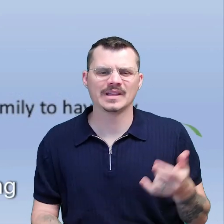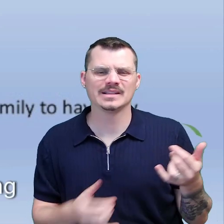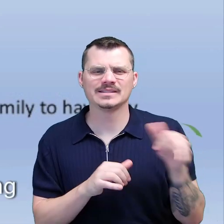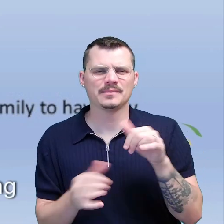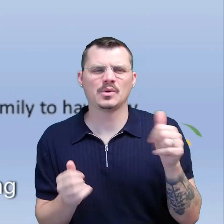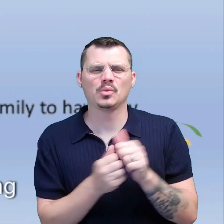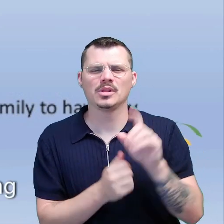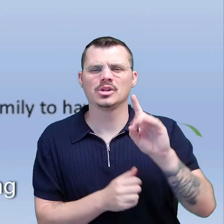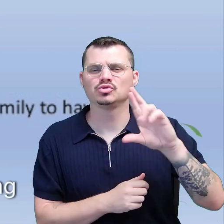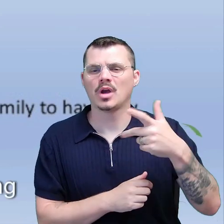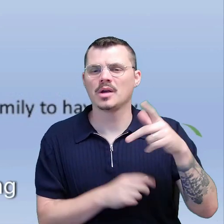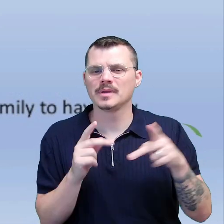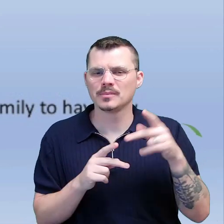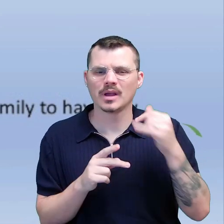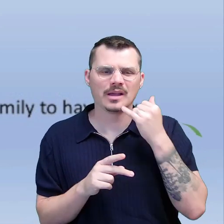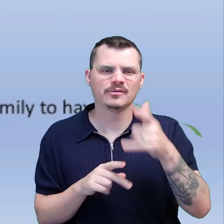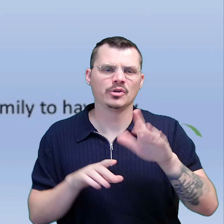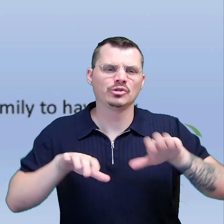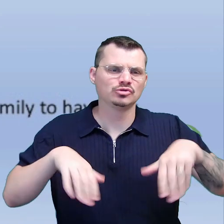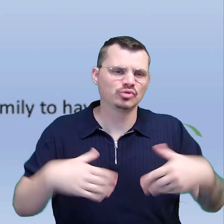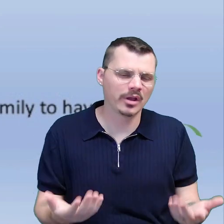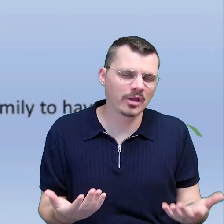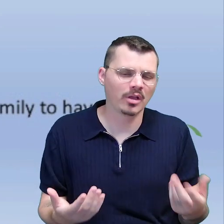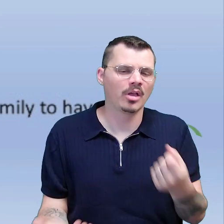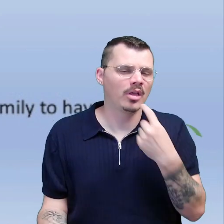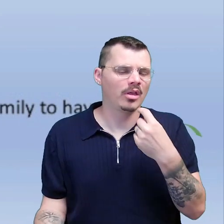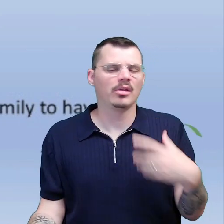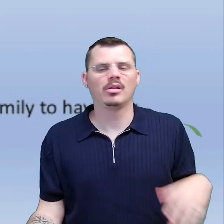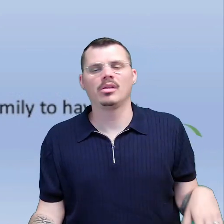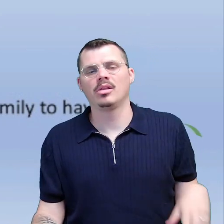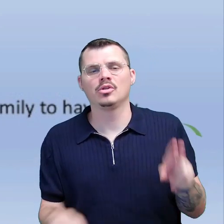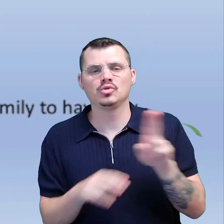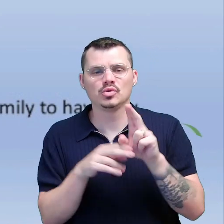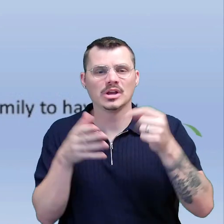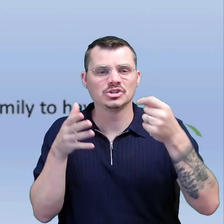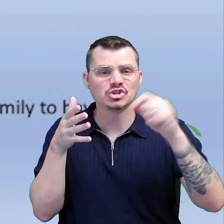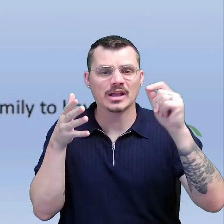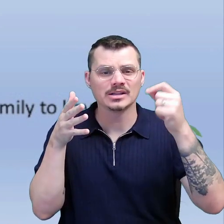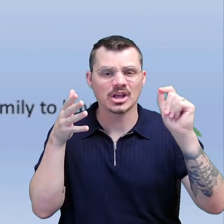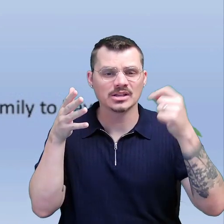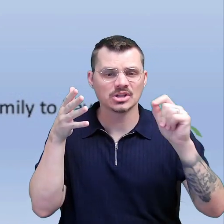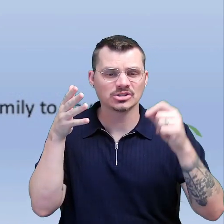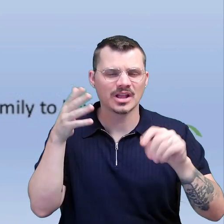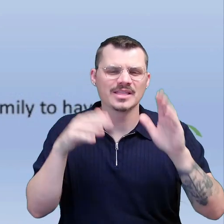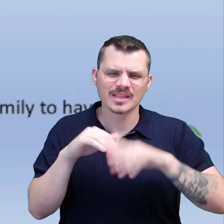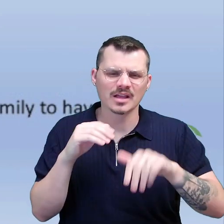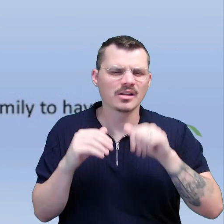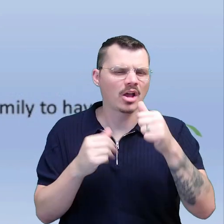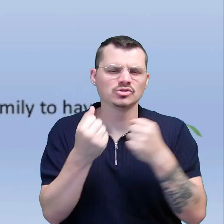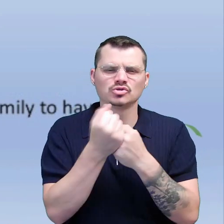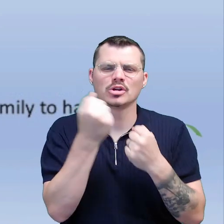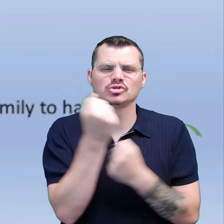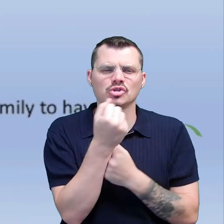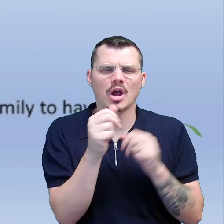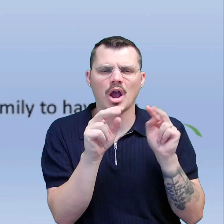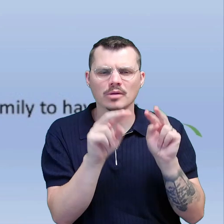Similarly with drugging people, restraining the people, using checklists instead of unstructured